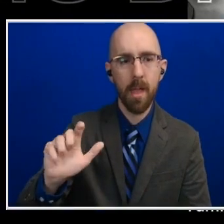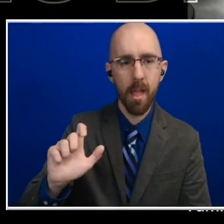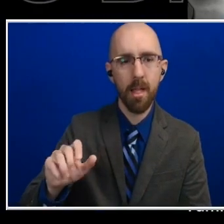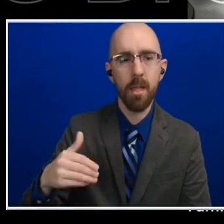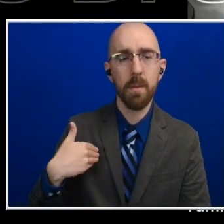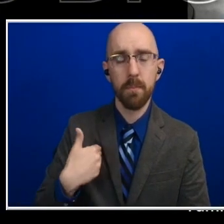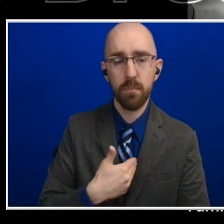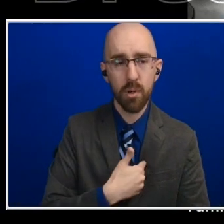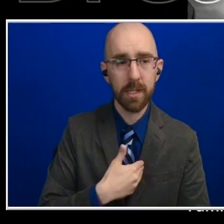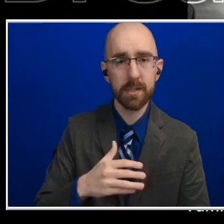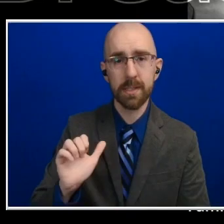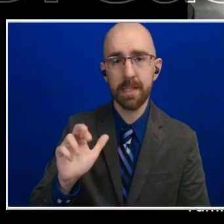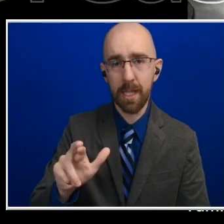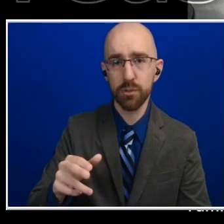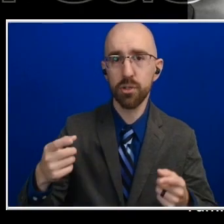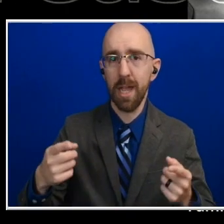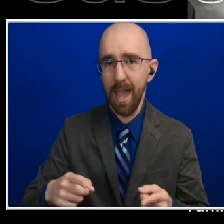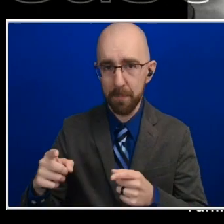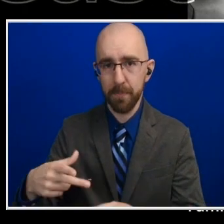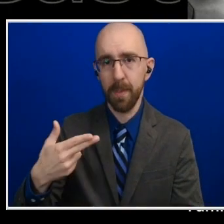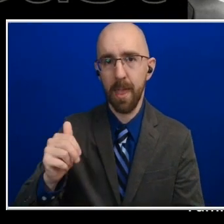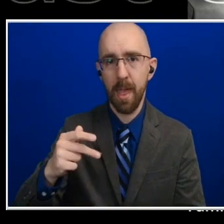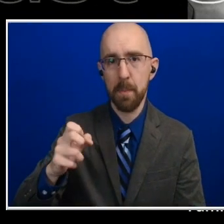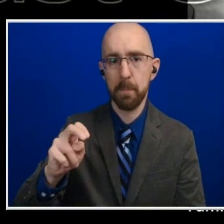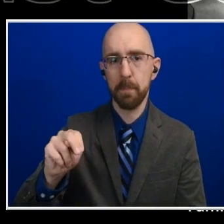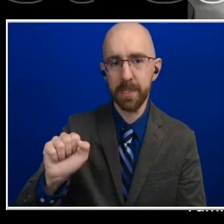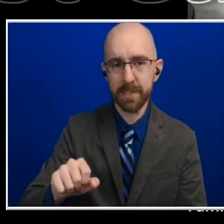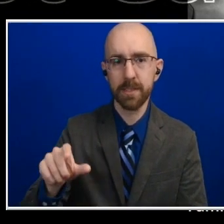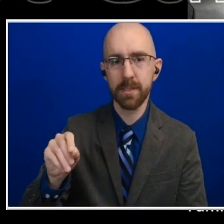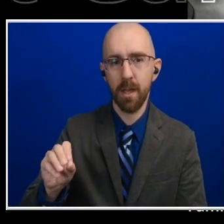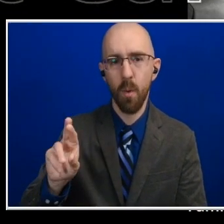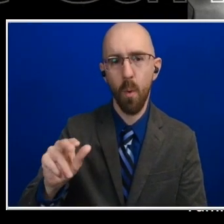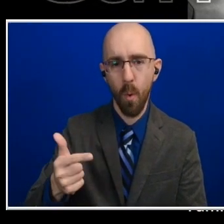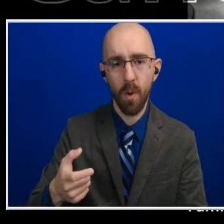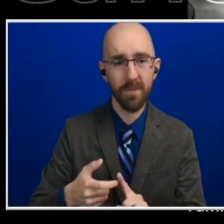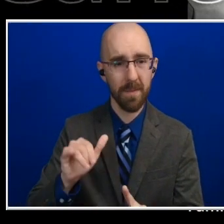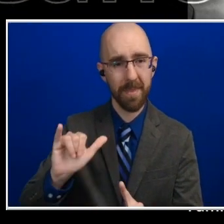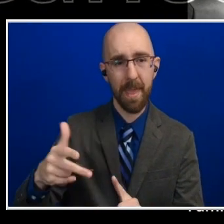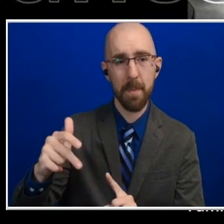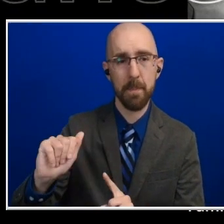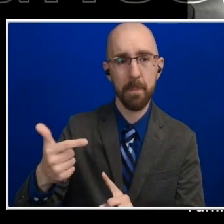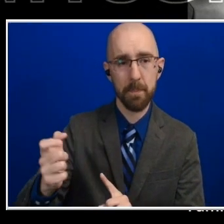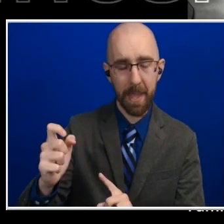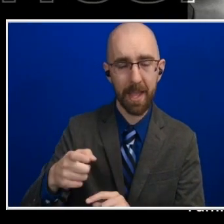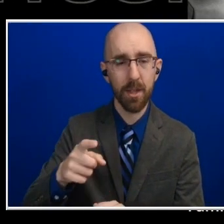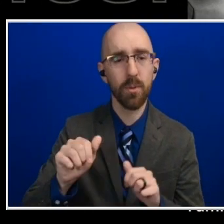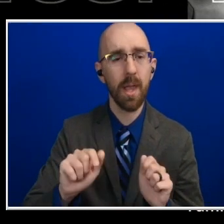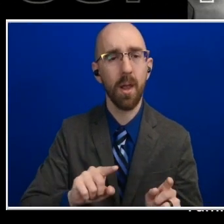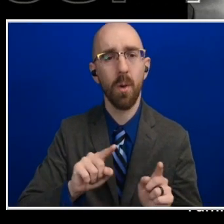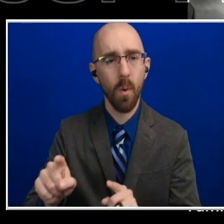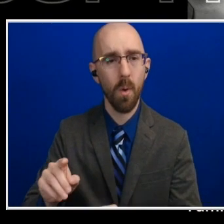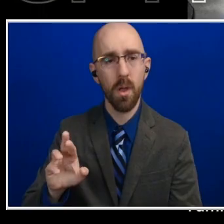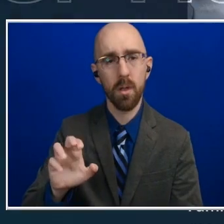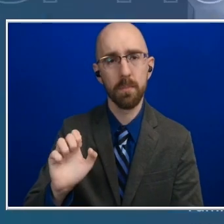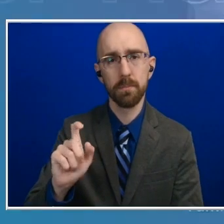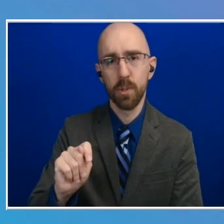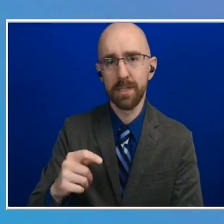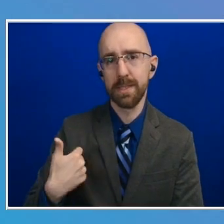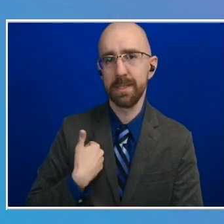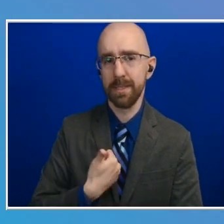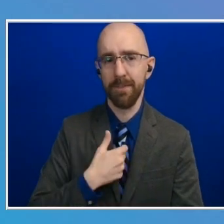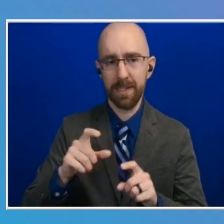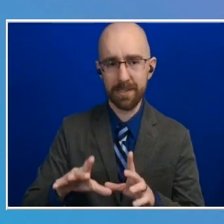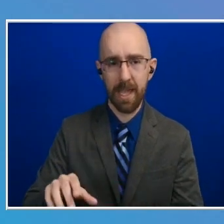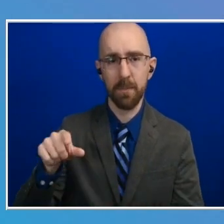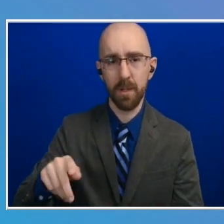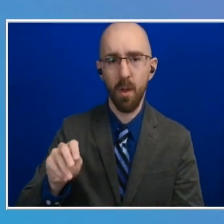malebreastcancerhappens.org. And then we also have, from that page, you can go to the breastselfexams.org website,